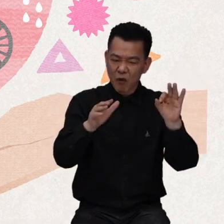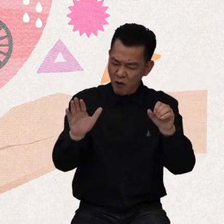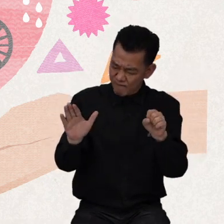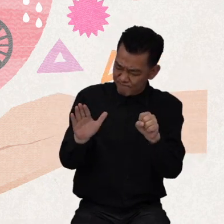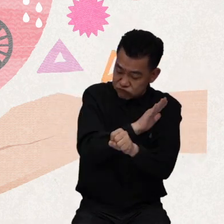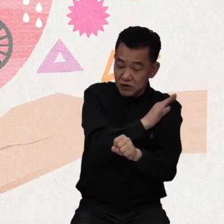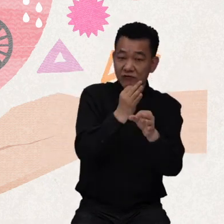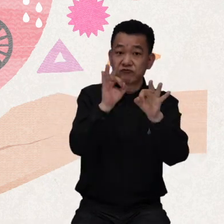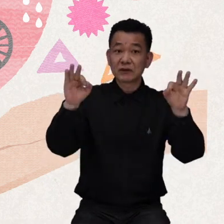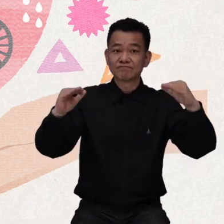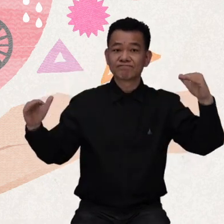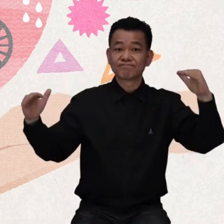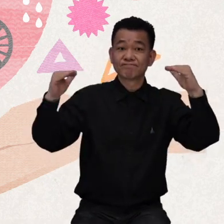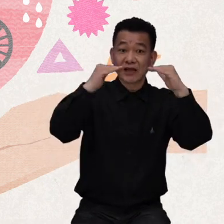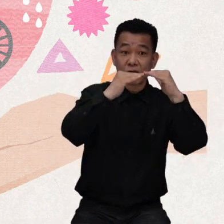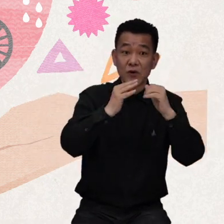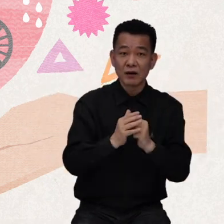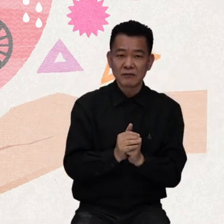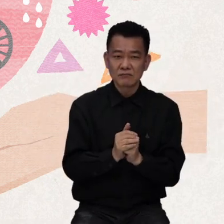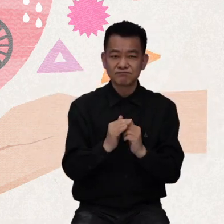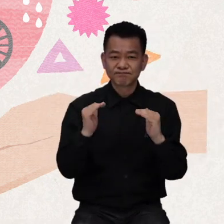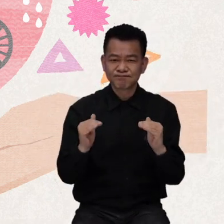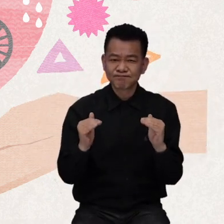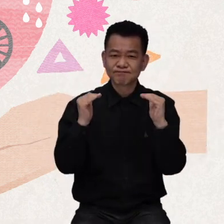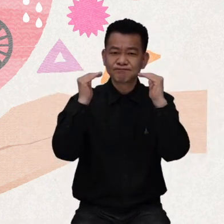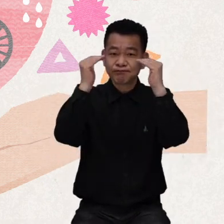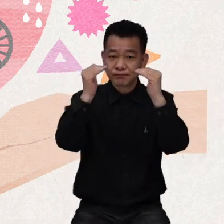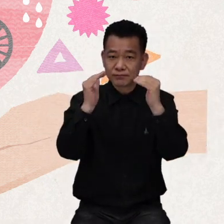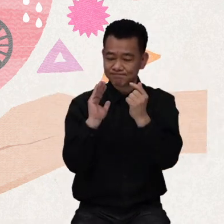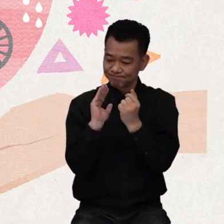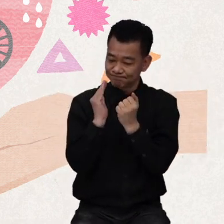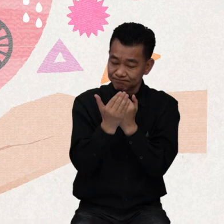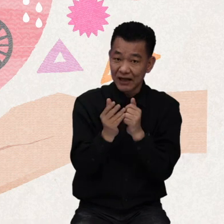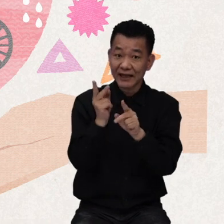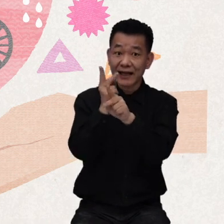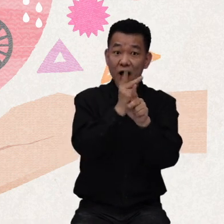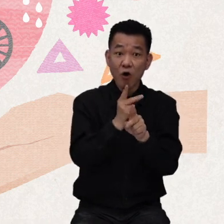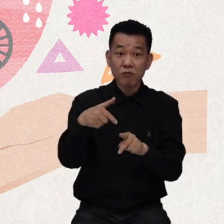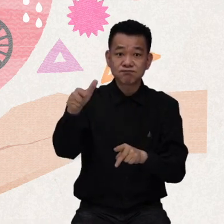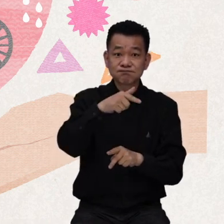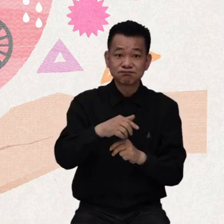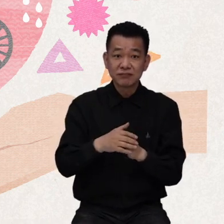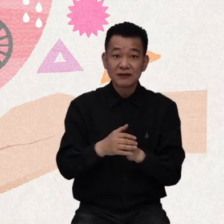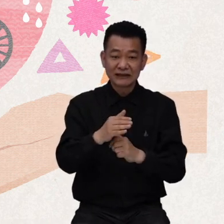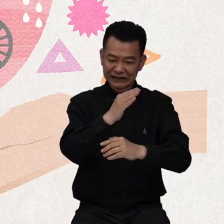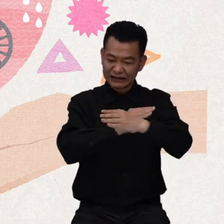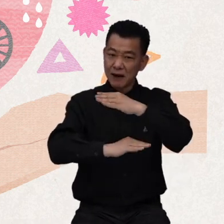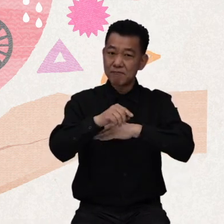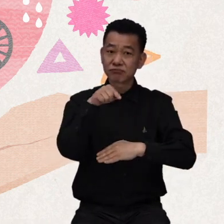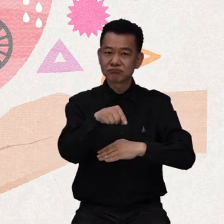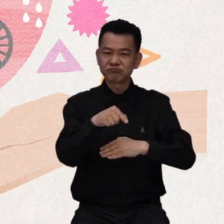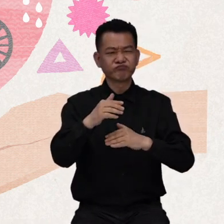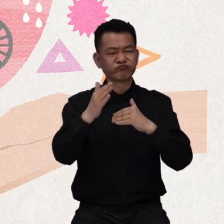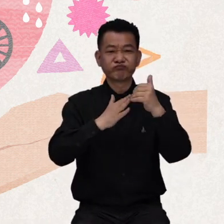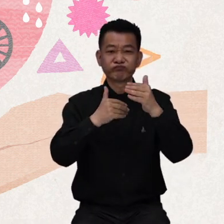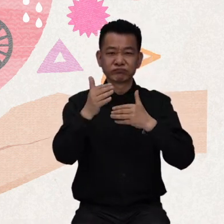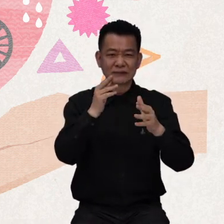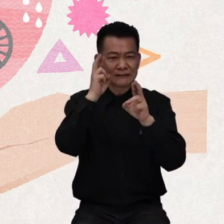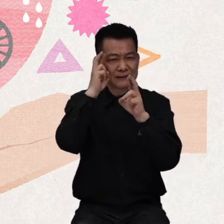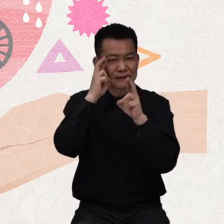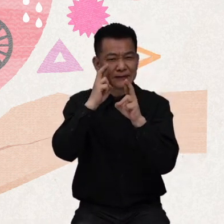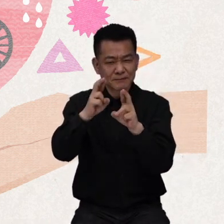rights and fundamental freedoms by all persons with disabilities, and to promote respect for their inherent